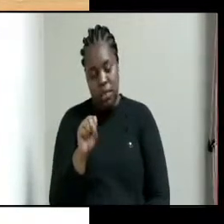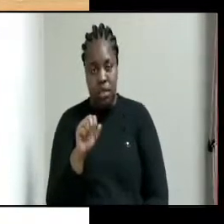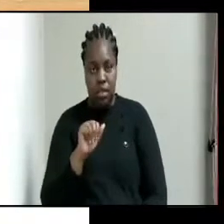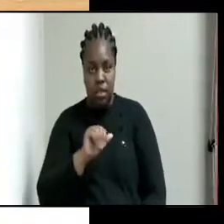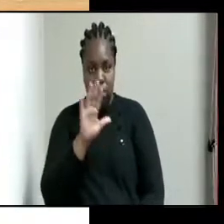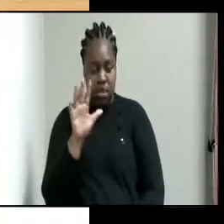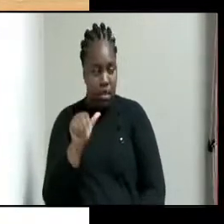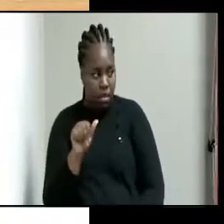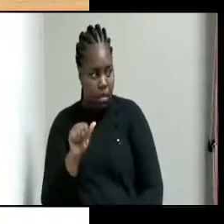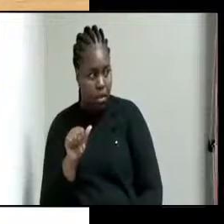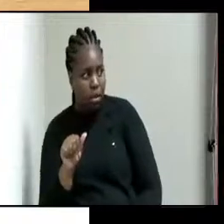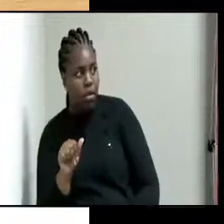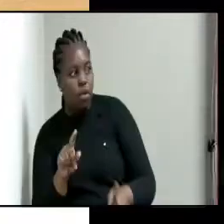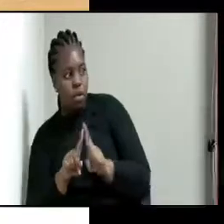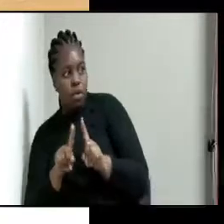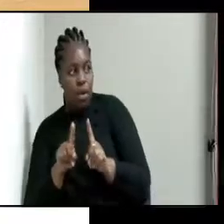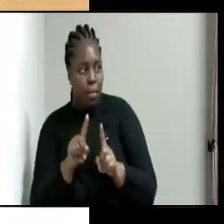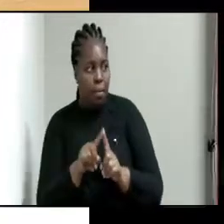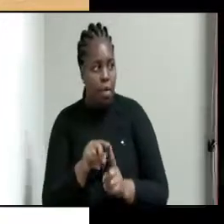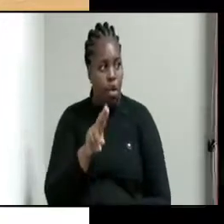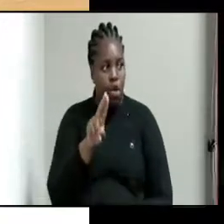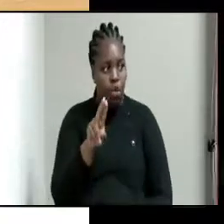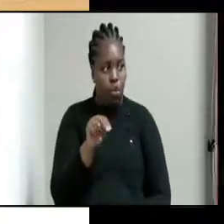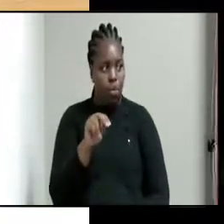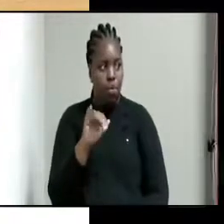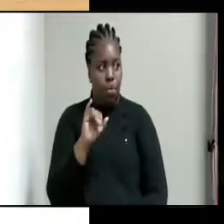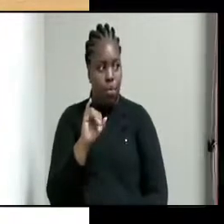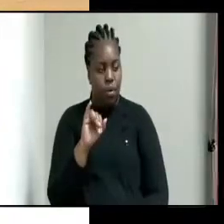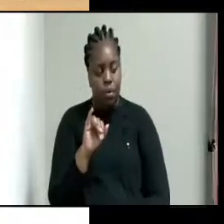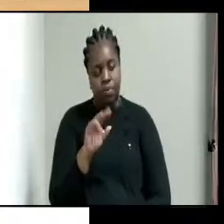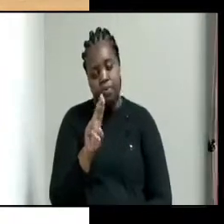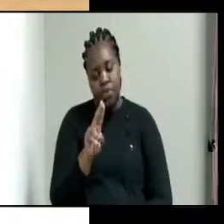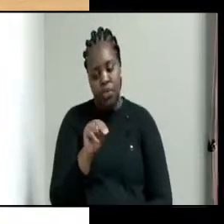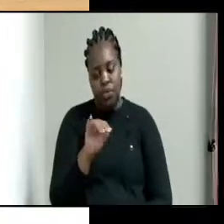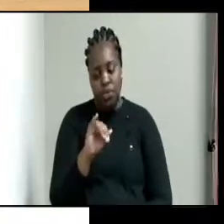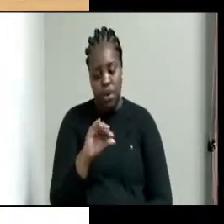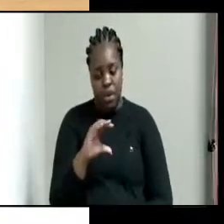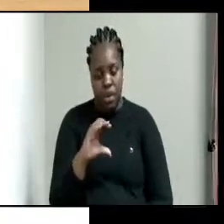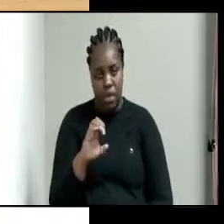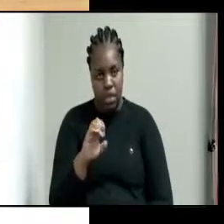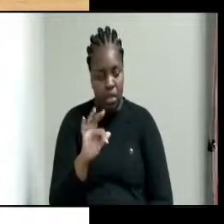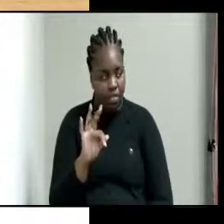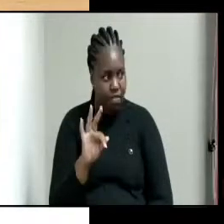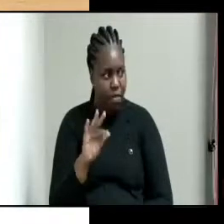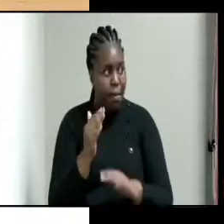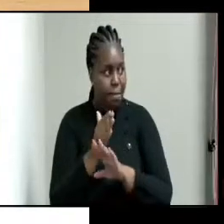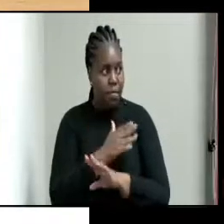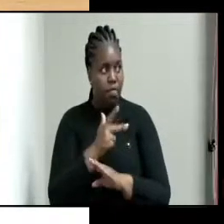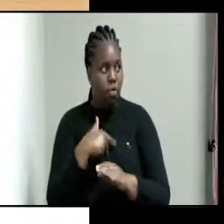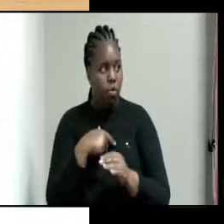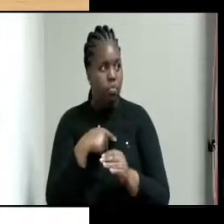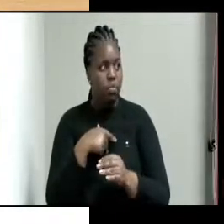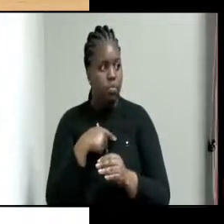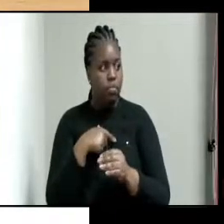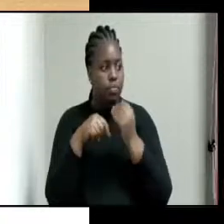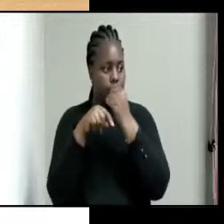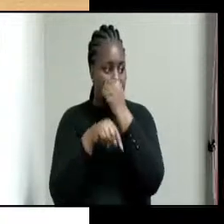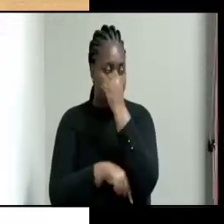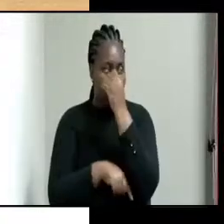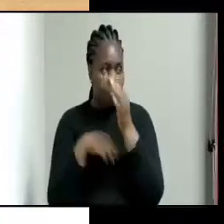Children Fund, as well as SPRAY. So before I go deeper into the